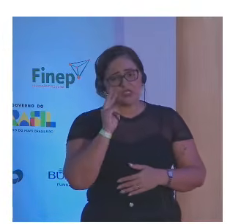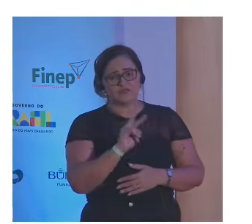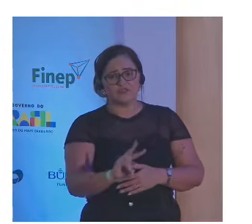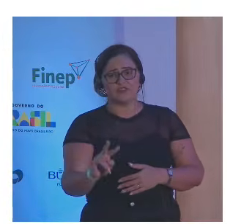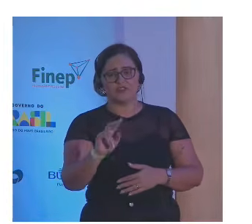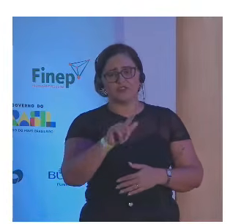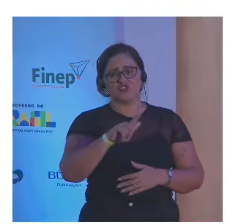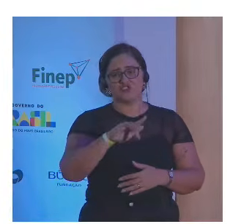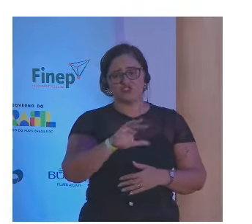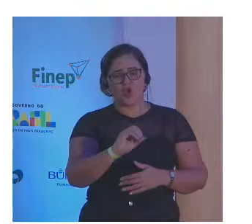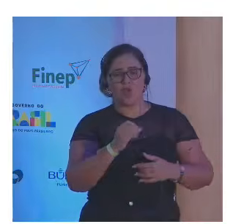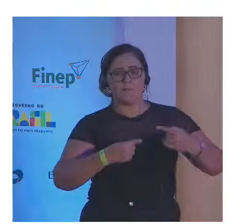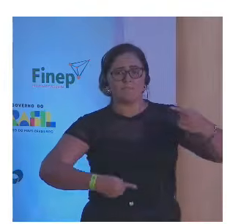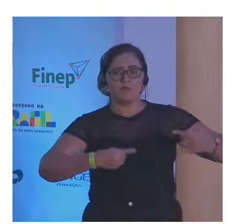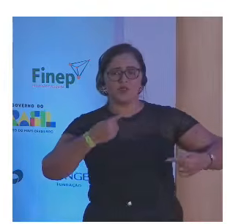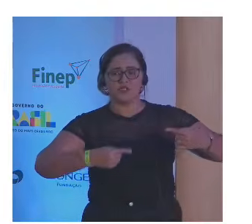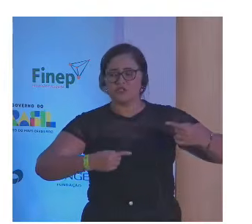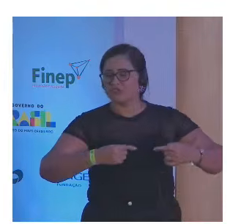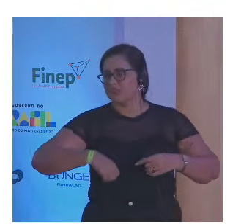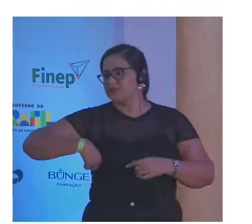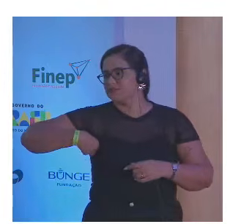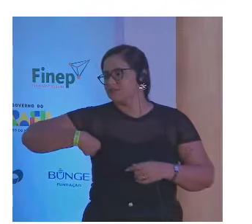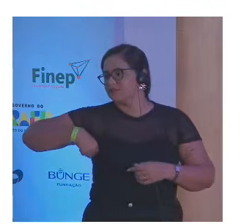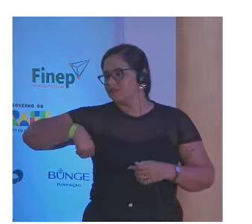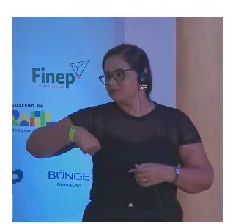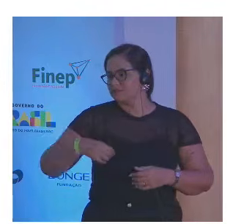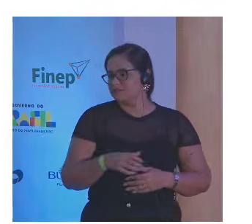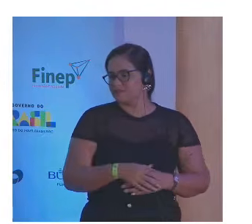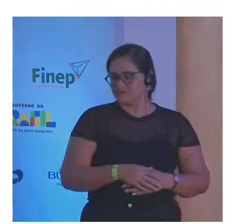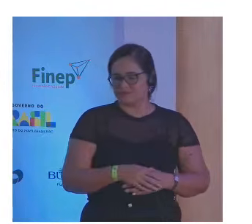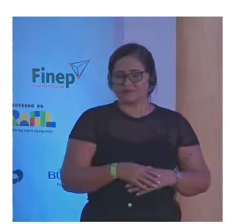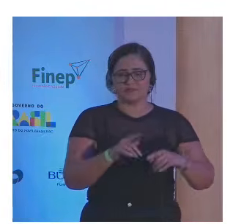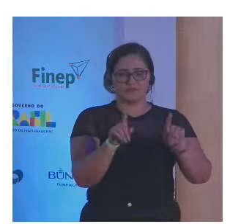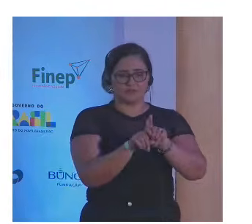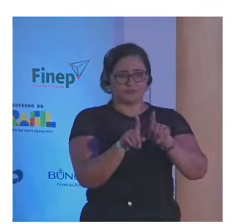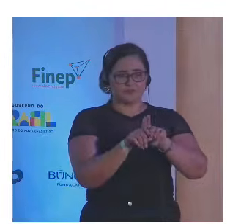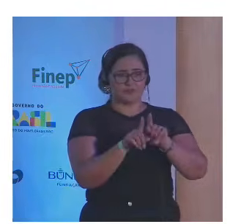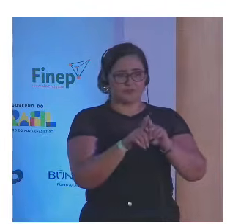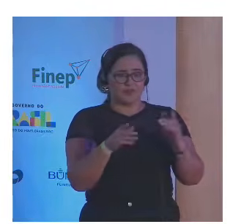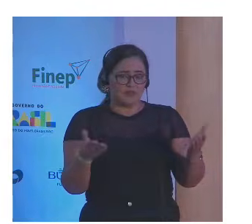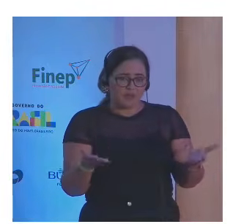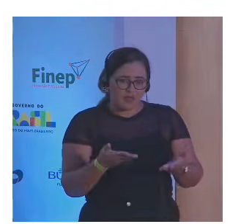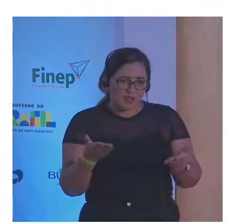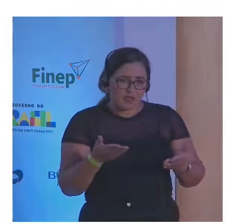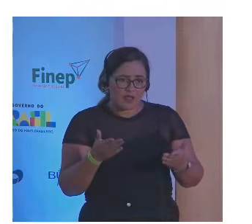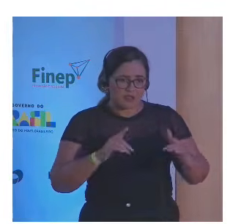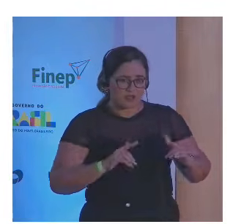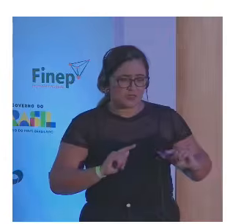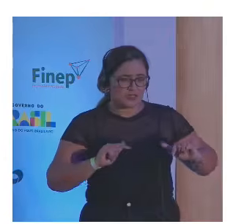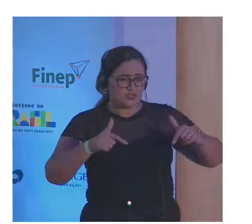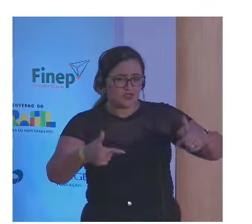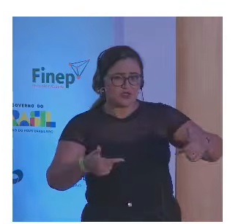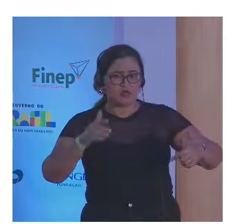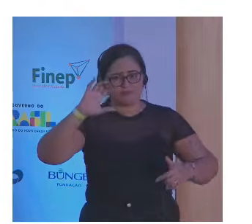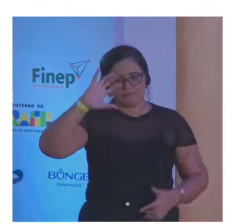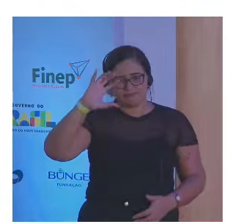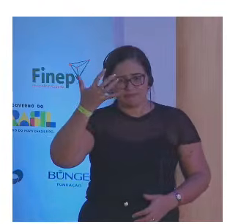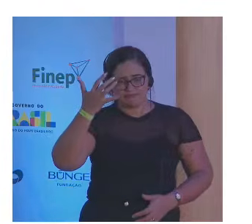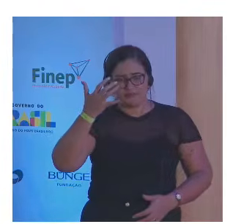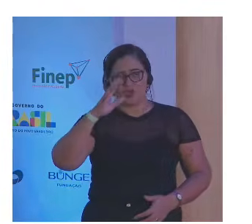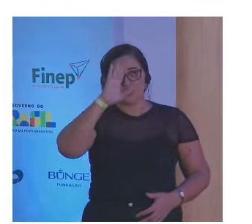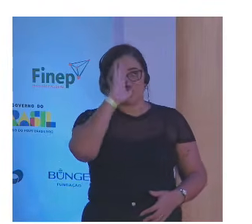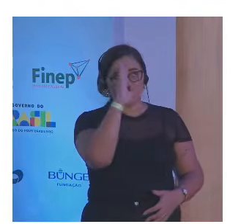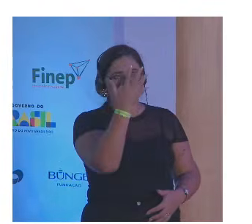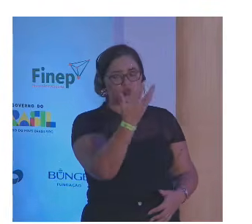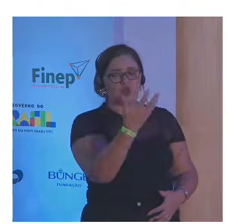geopolitics going on and the state of actual climate actions, significant